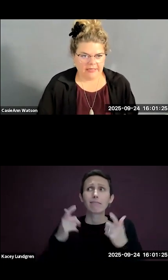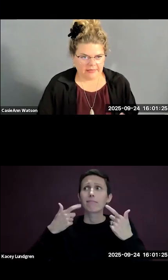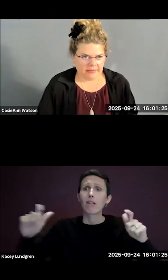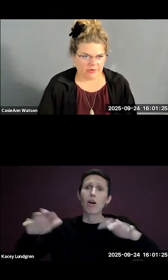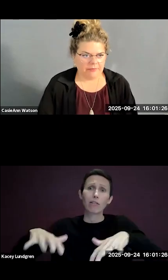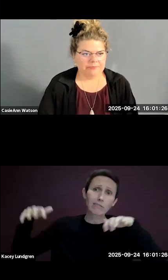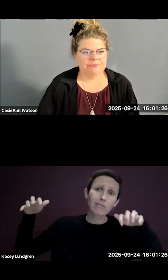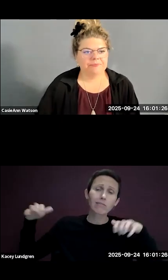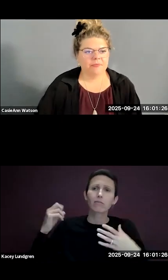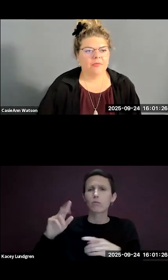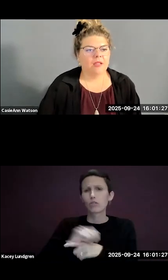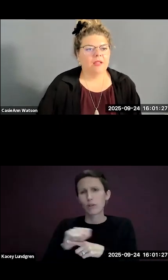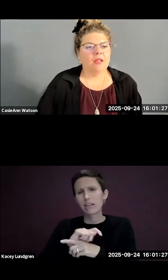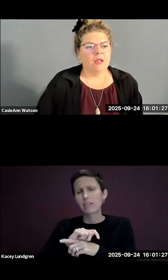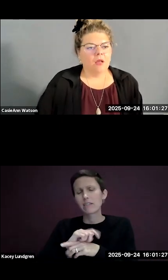a training, etc.